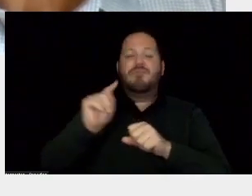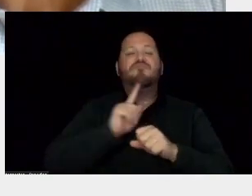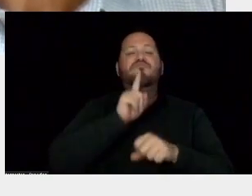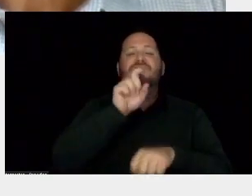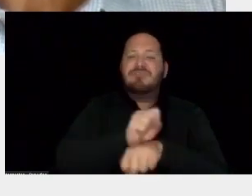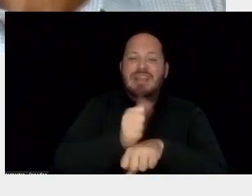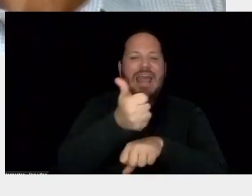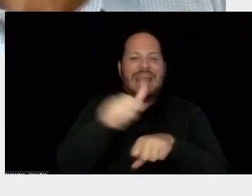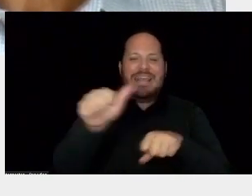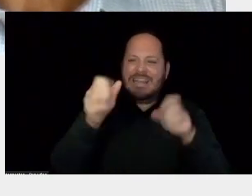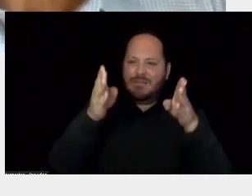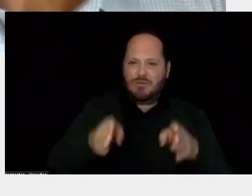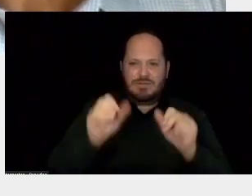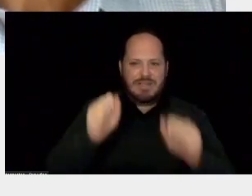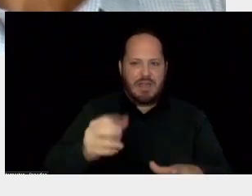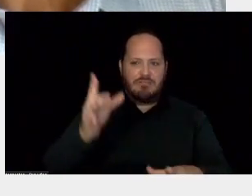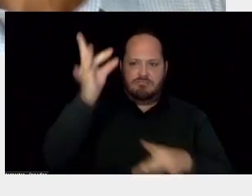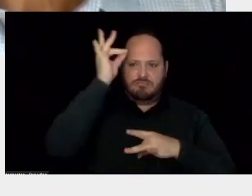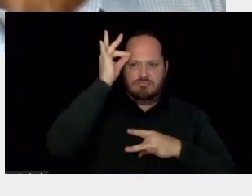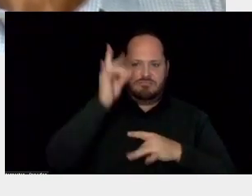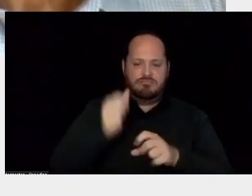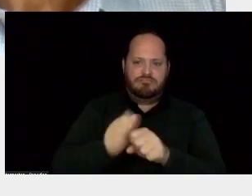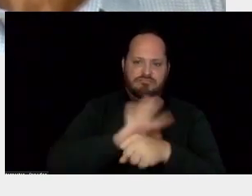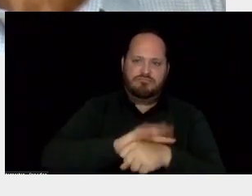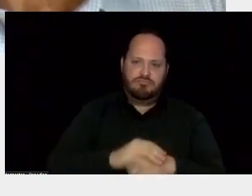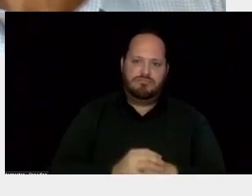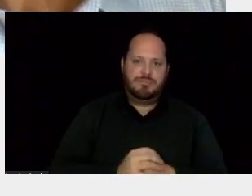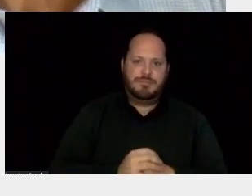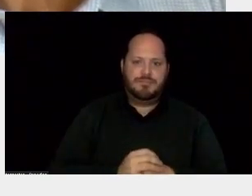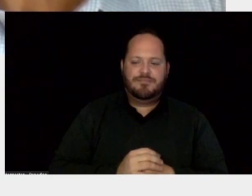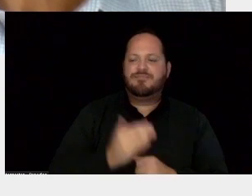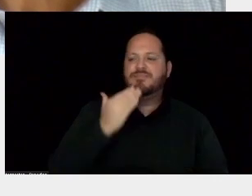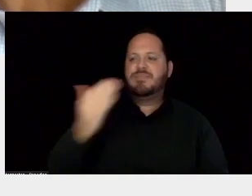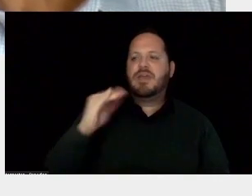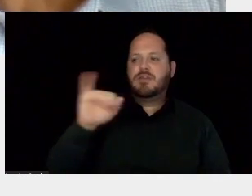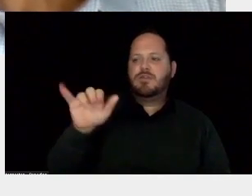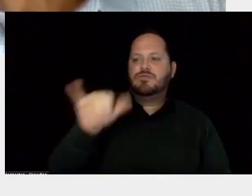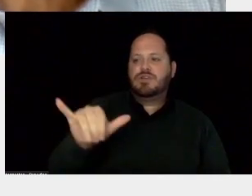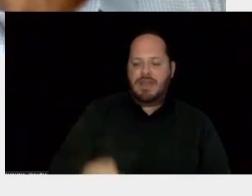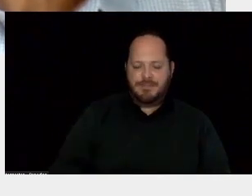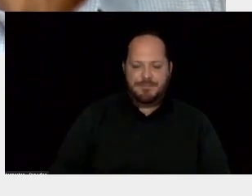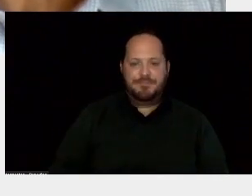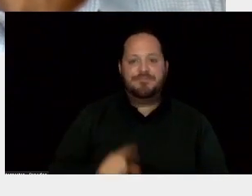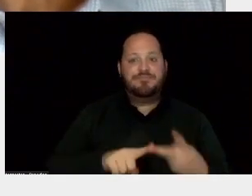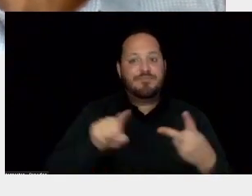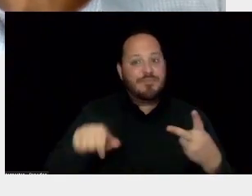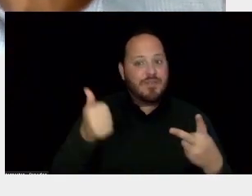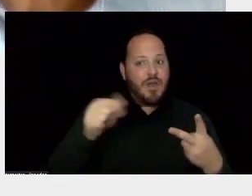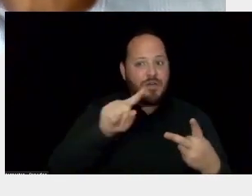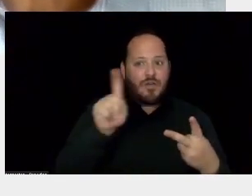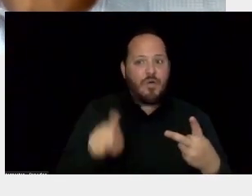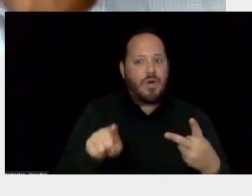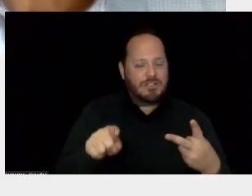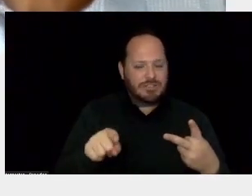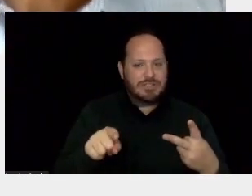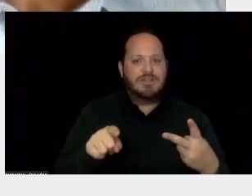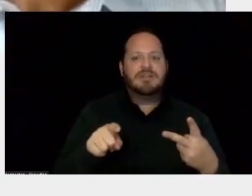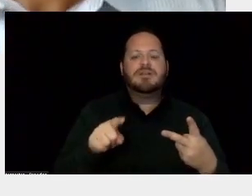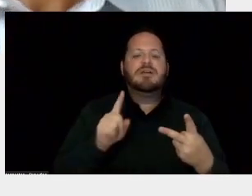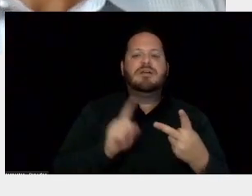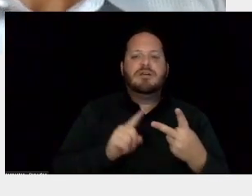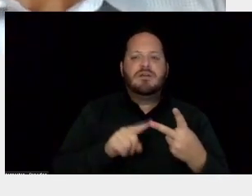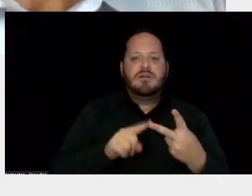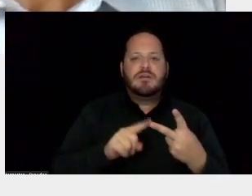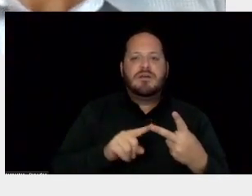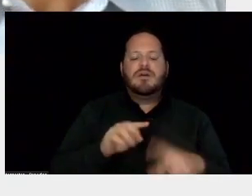Jay. Another common question I hear that I want to talk about is some version of when can we breathe a